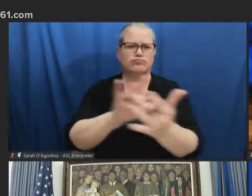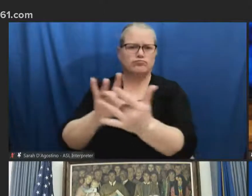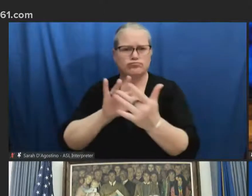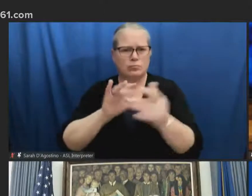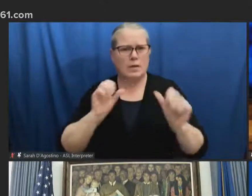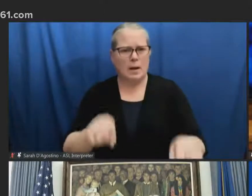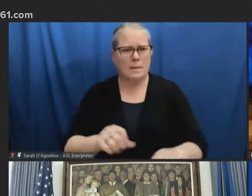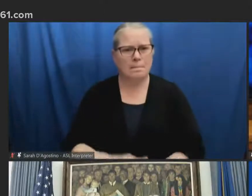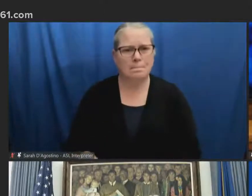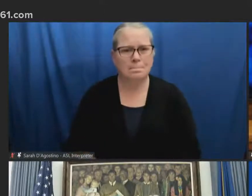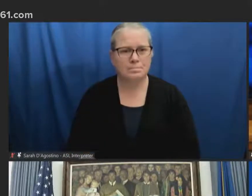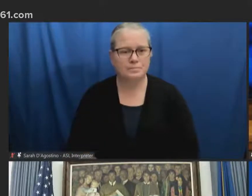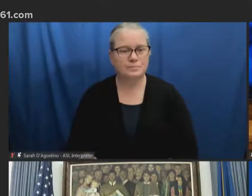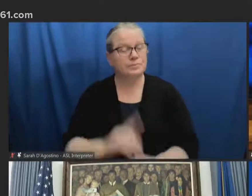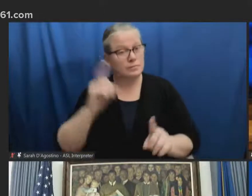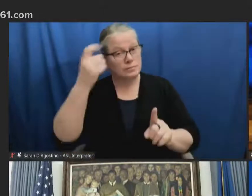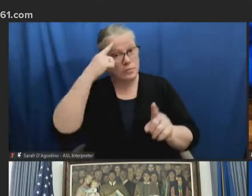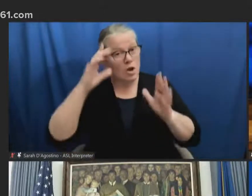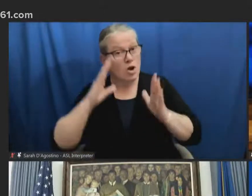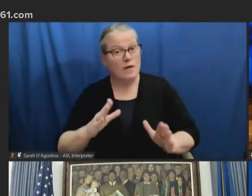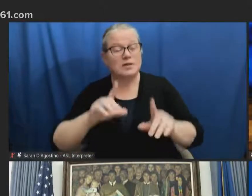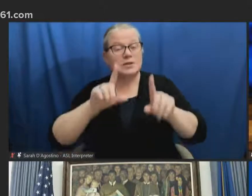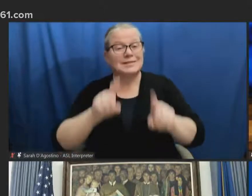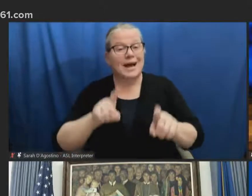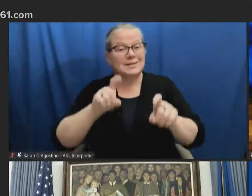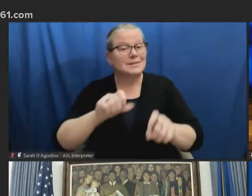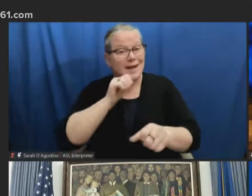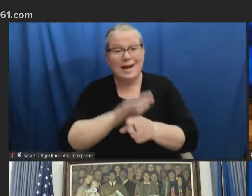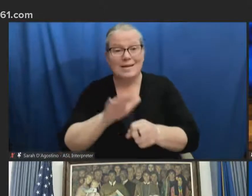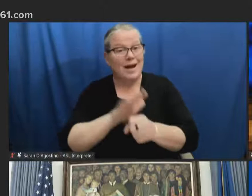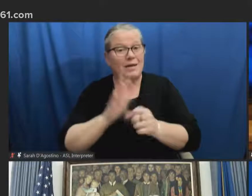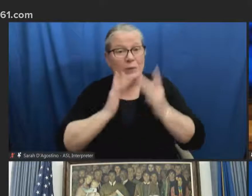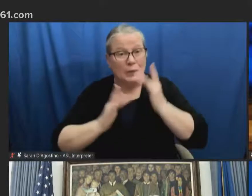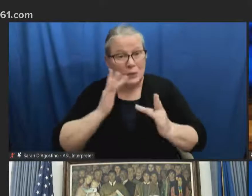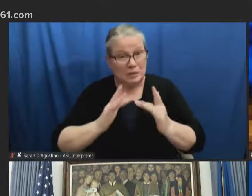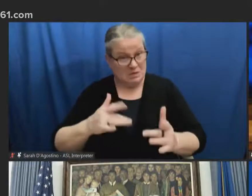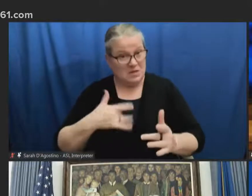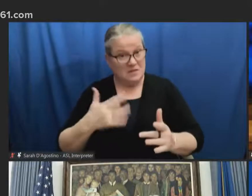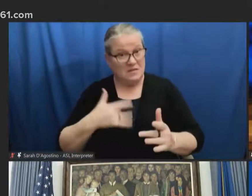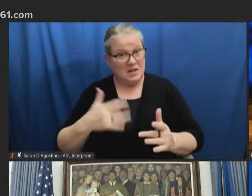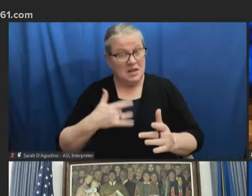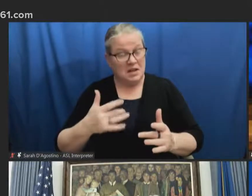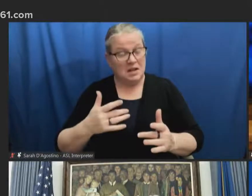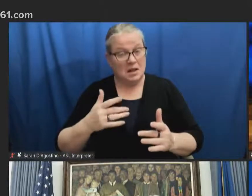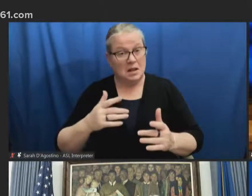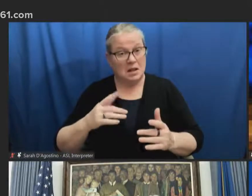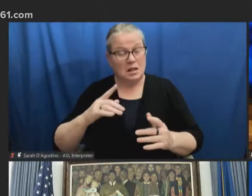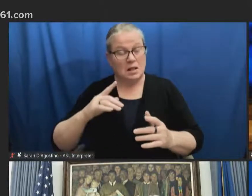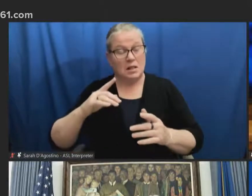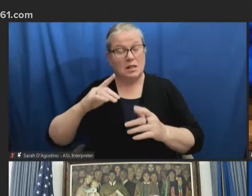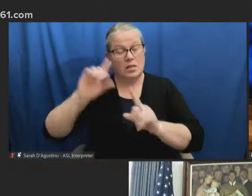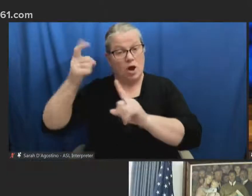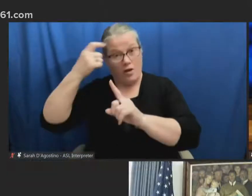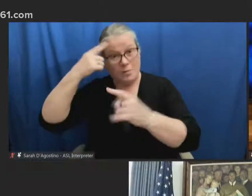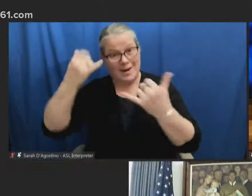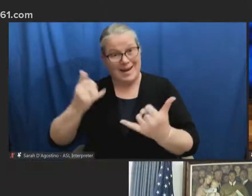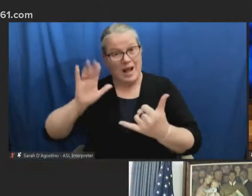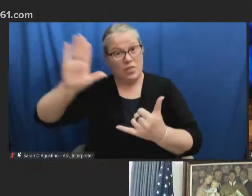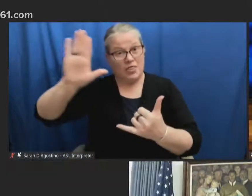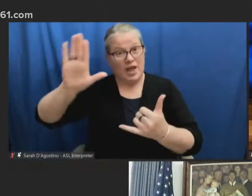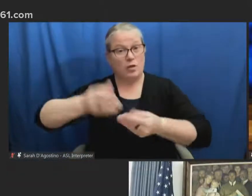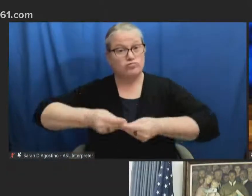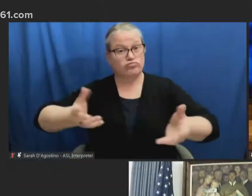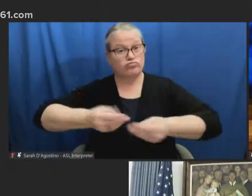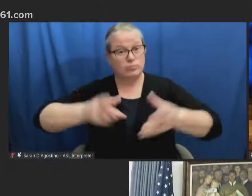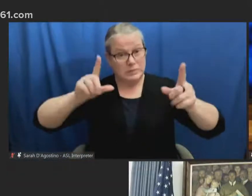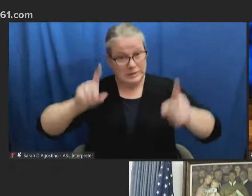And Governor, wanted to ask you about the testing shortage and whether you expect that to subside with the federal government, ramping up distribution of tests